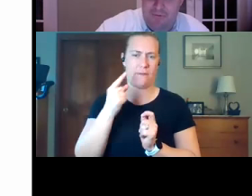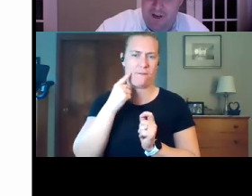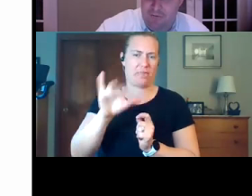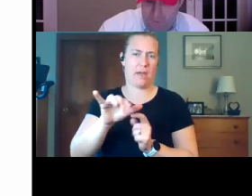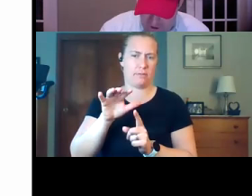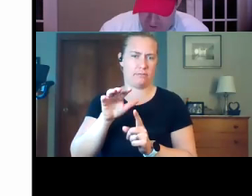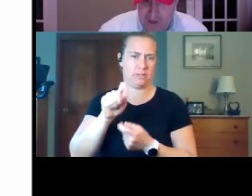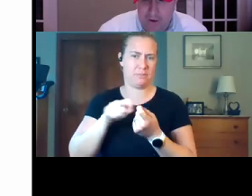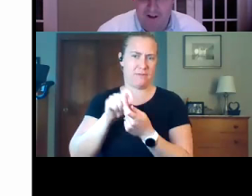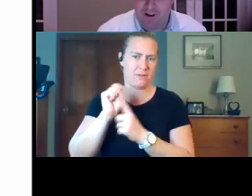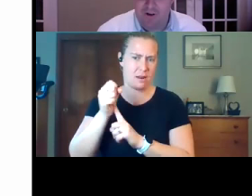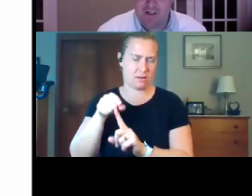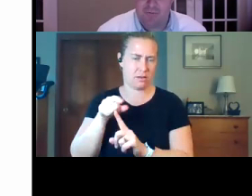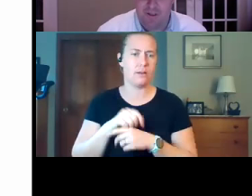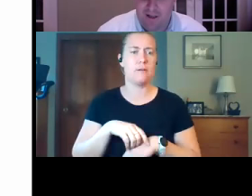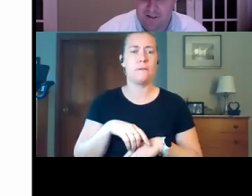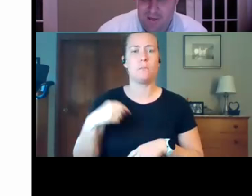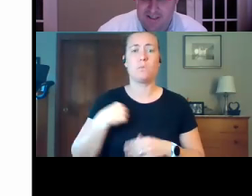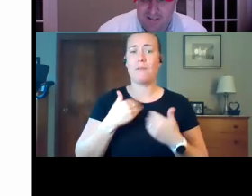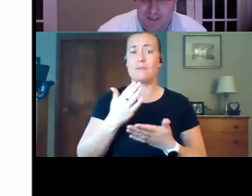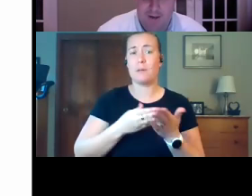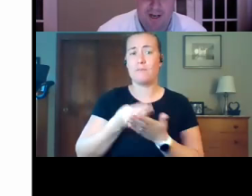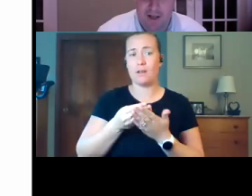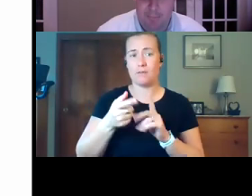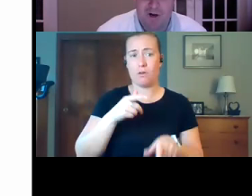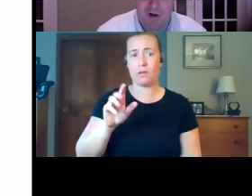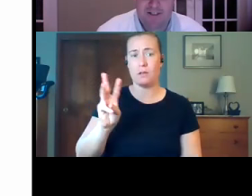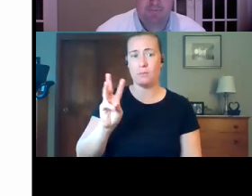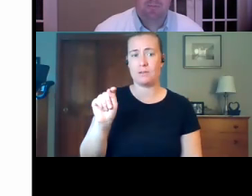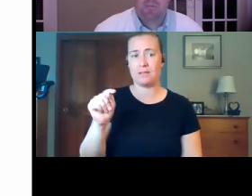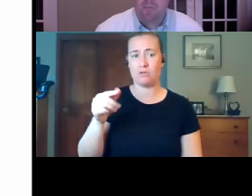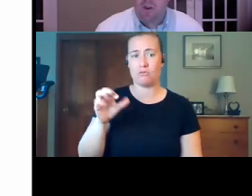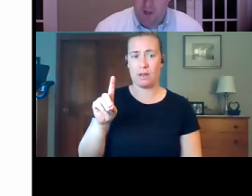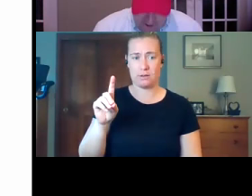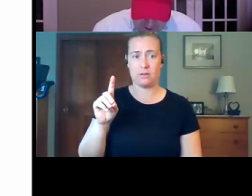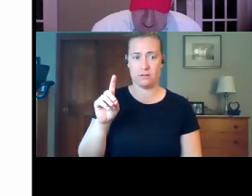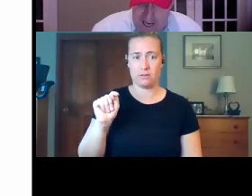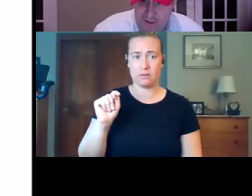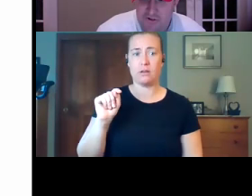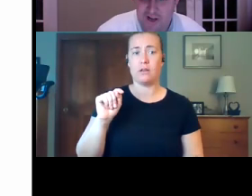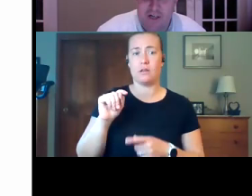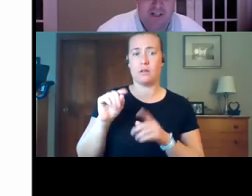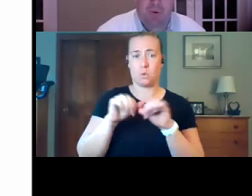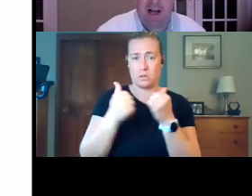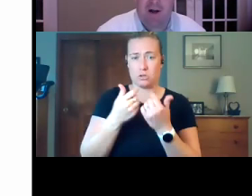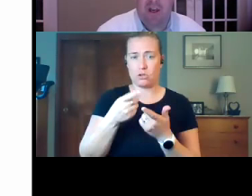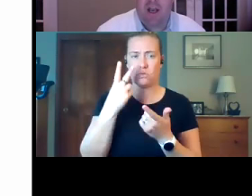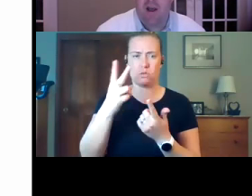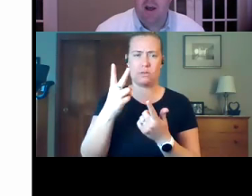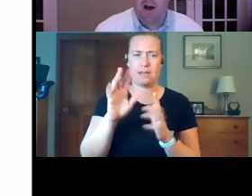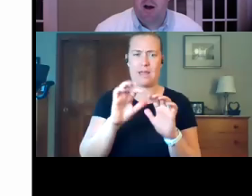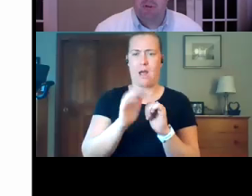some funding from the WT Grant Foundation with Allison Metz and Annette Boas to see how do these strategies apply